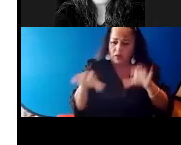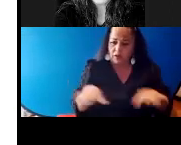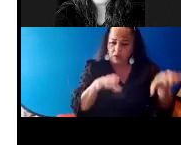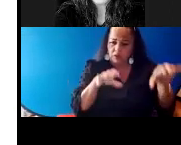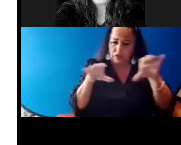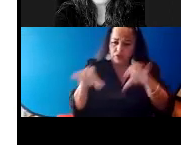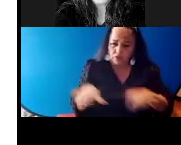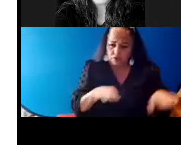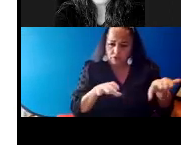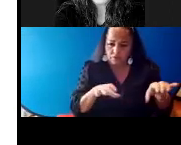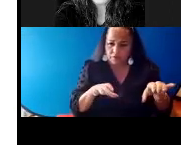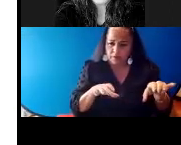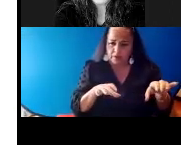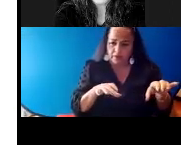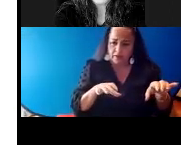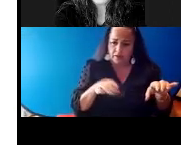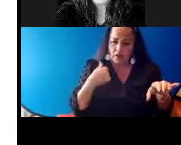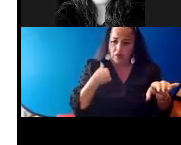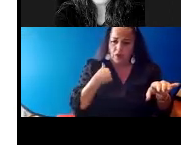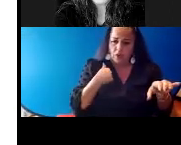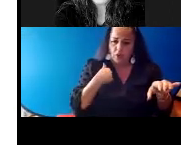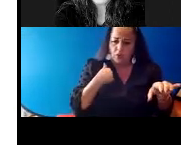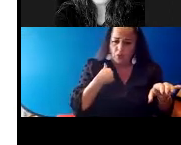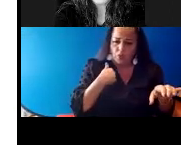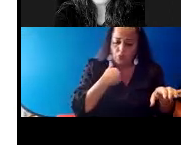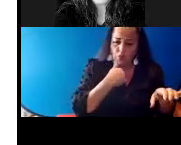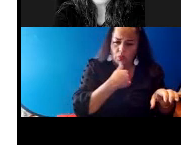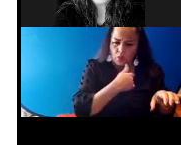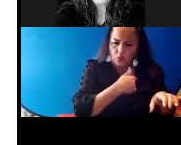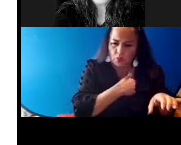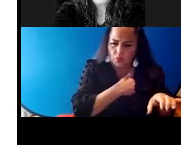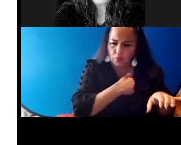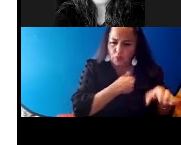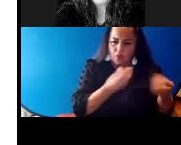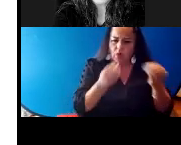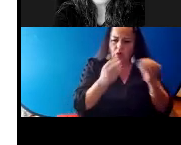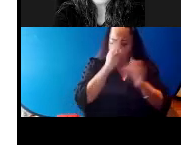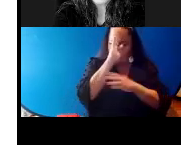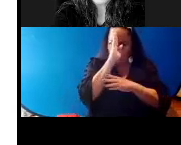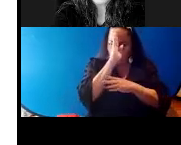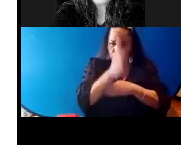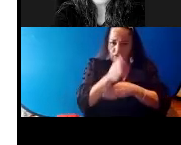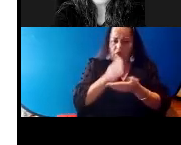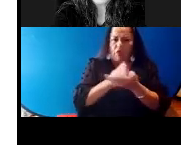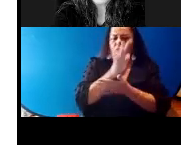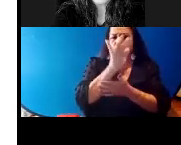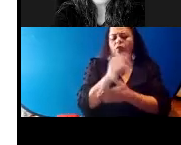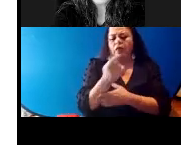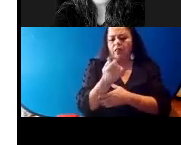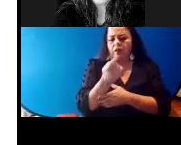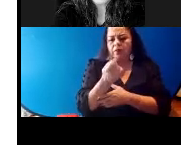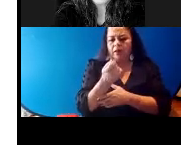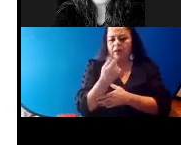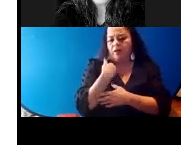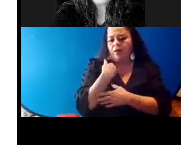is centering the work as much as possible in community. And we'll speak more directly to that in a little bit. Having